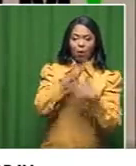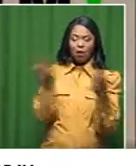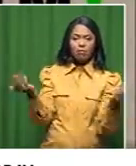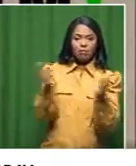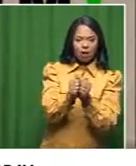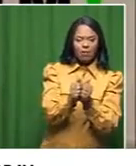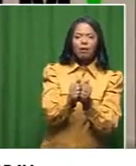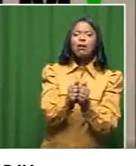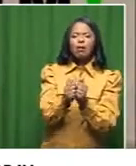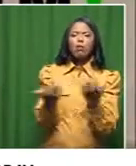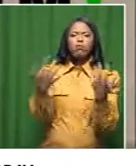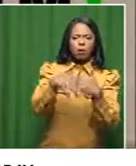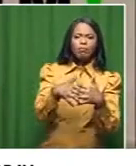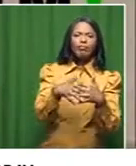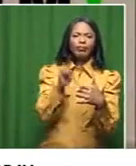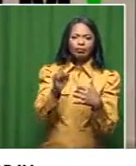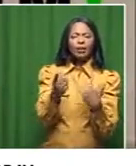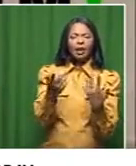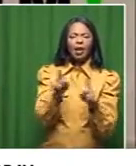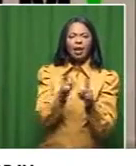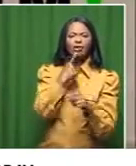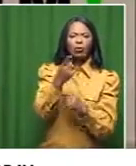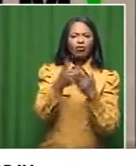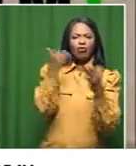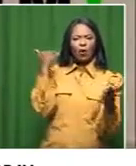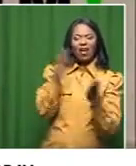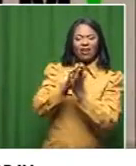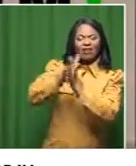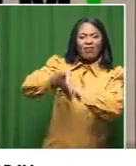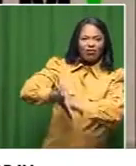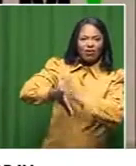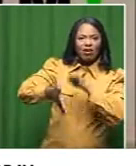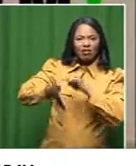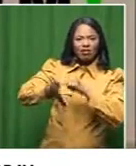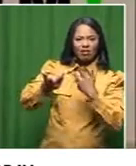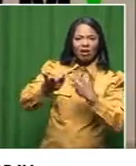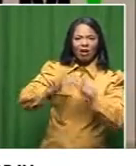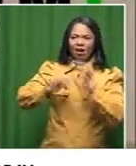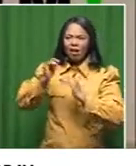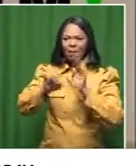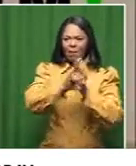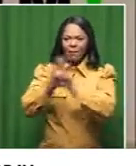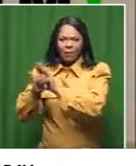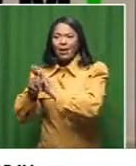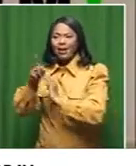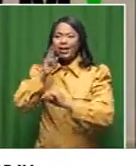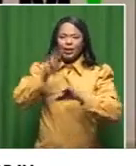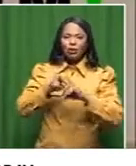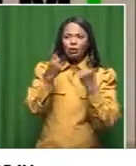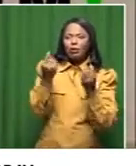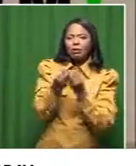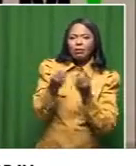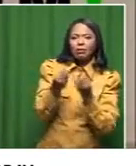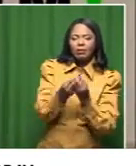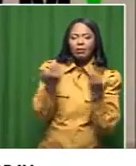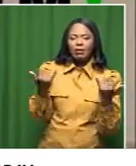that, obviously, as I've said before, infrastructure is the cornerstone right now of what we can do to try